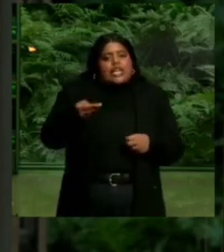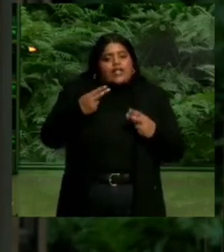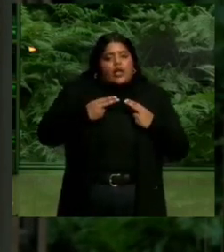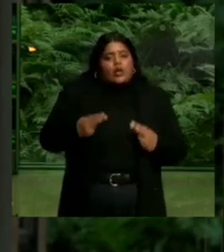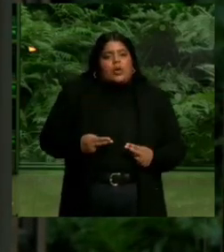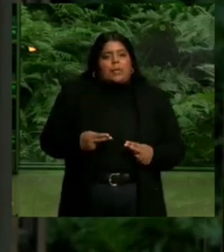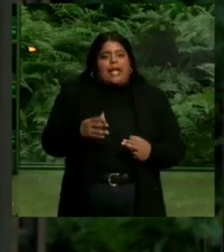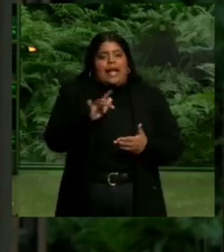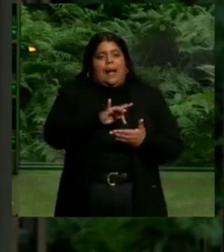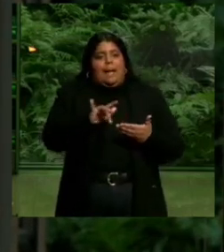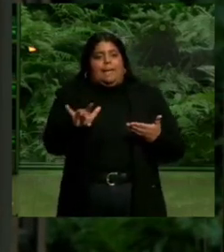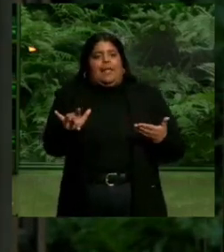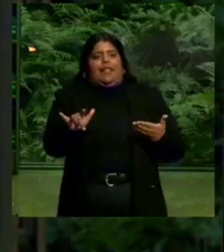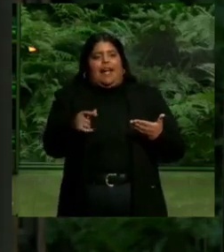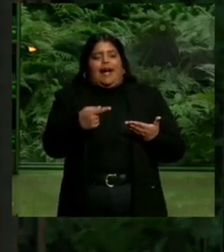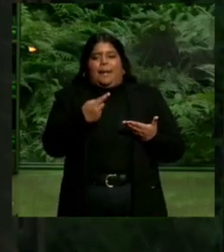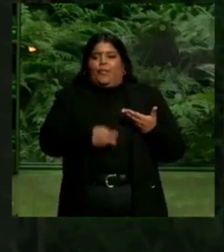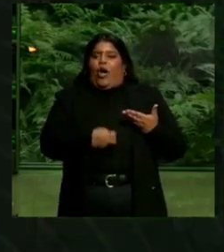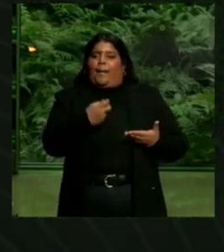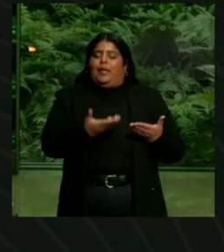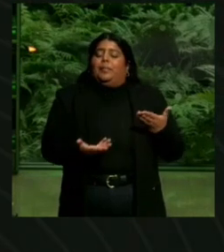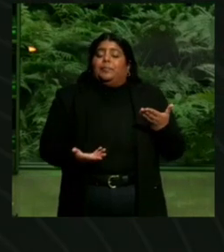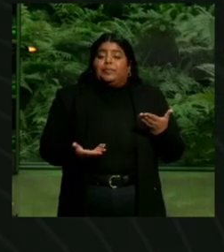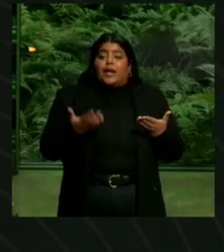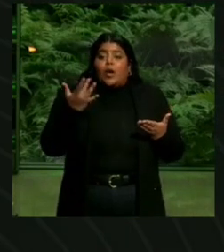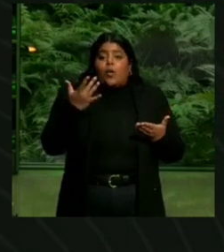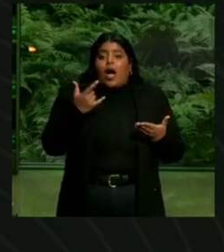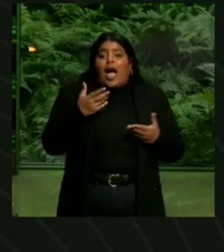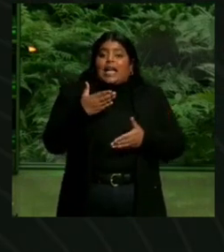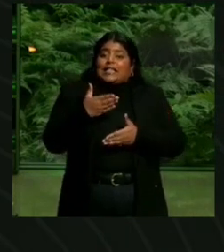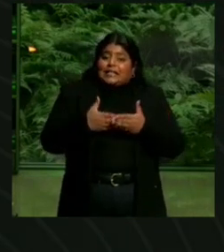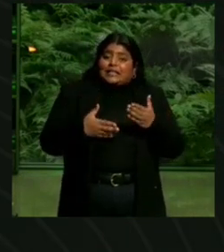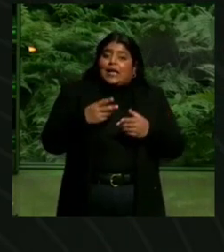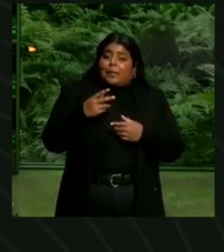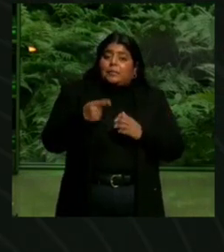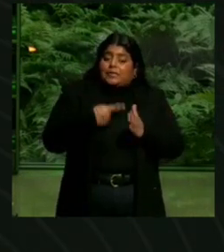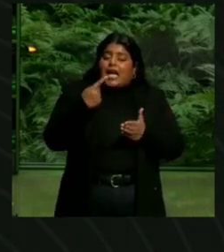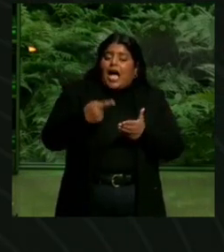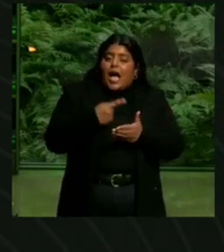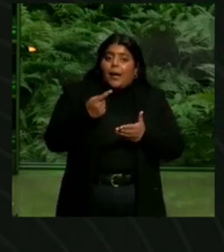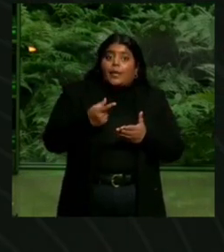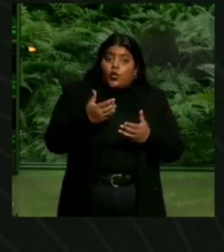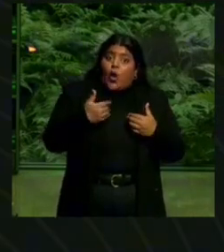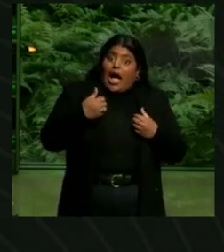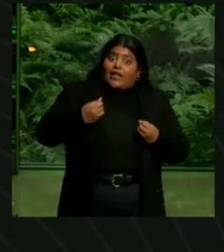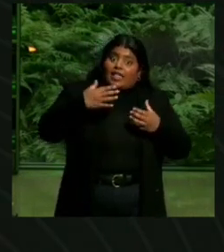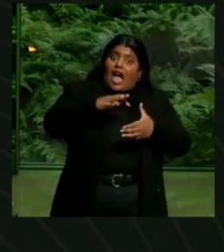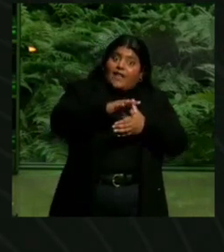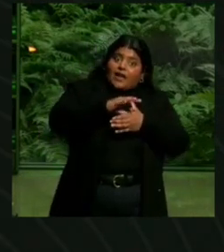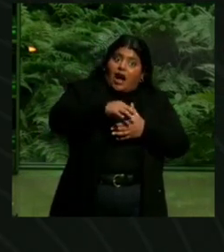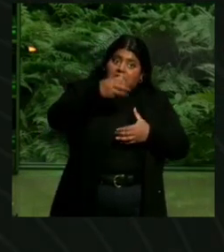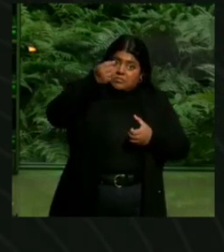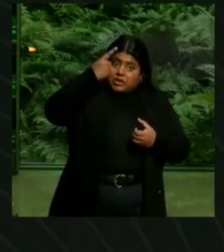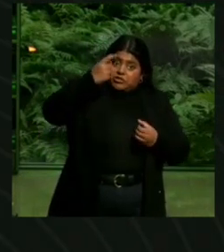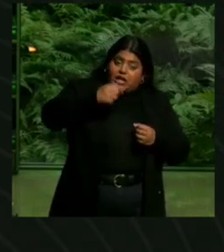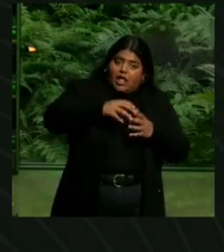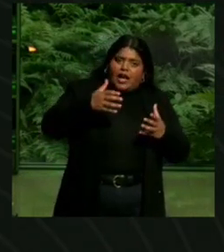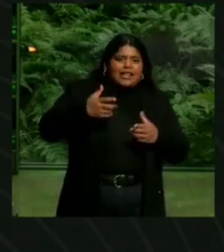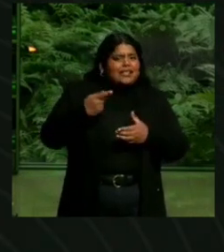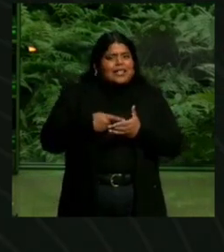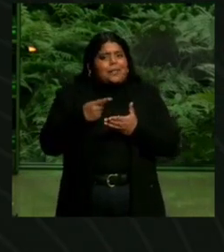slate problem because, sometimes you'll be in the context where you can give it a lot of context and other times not. So I